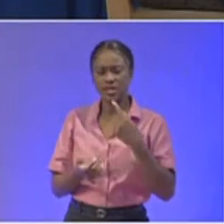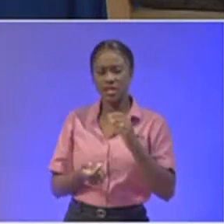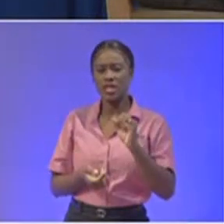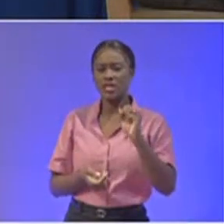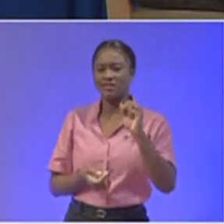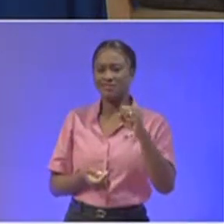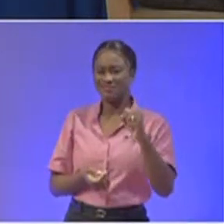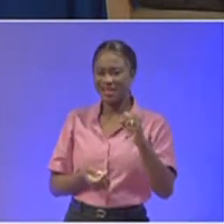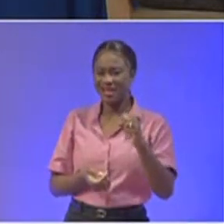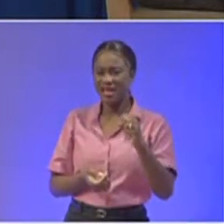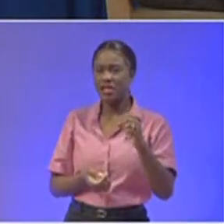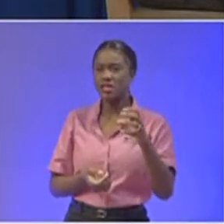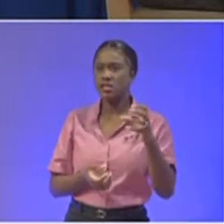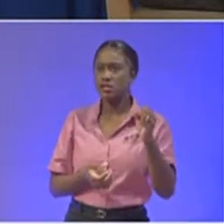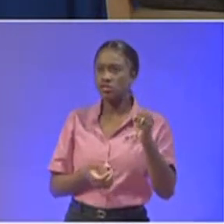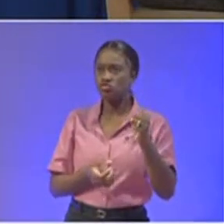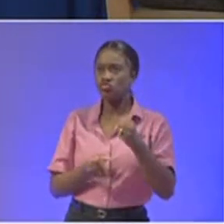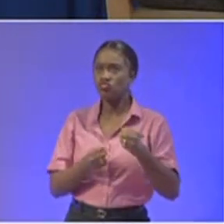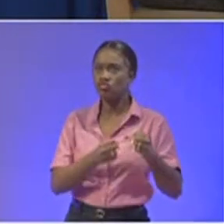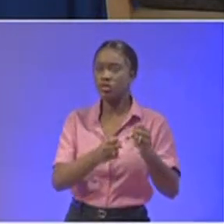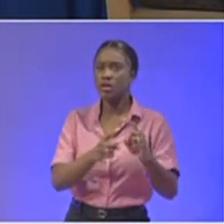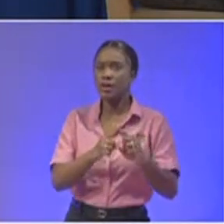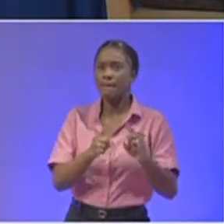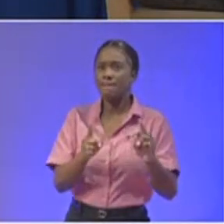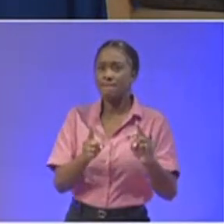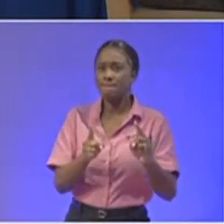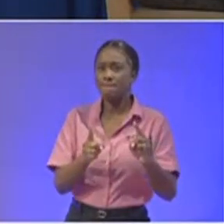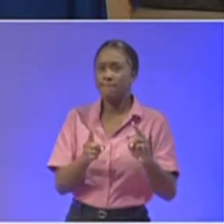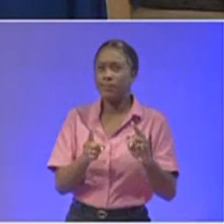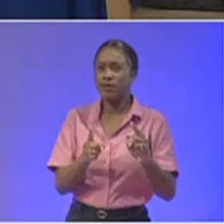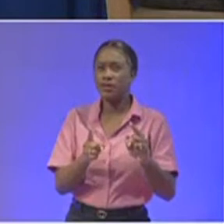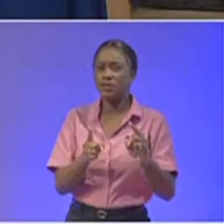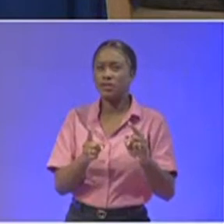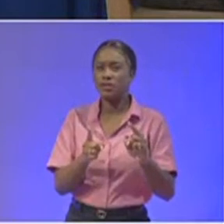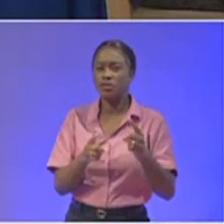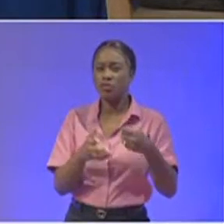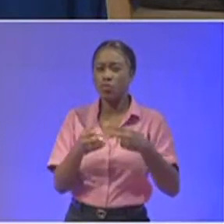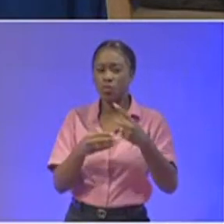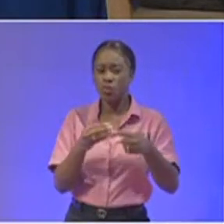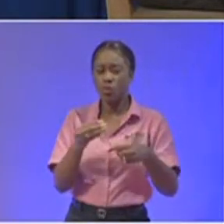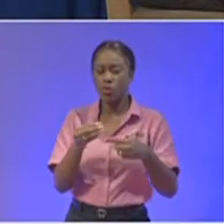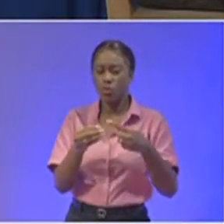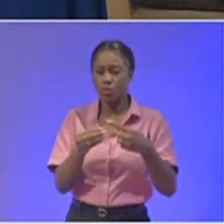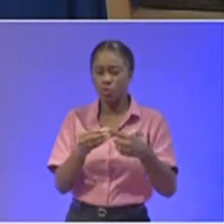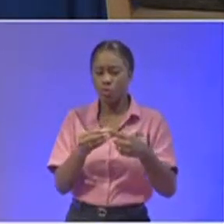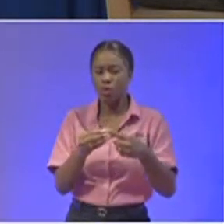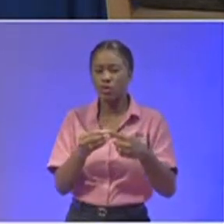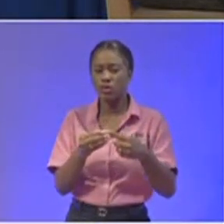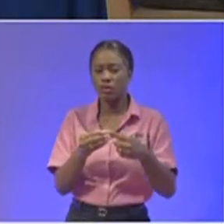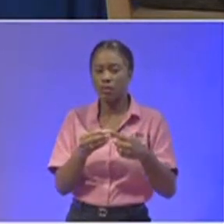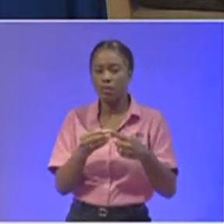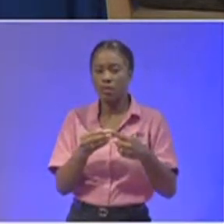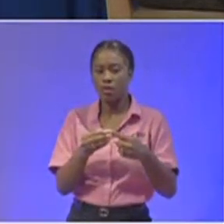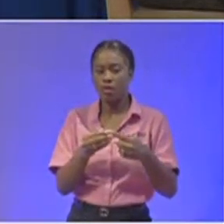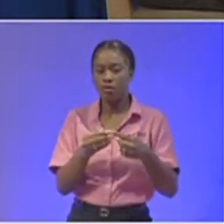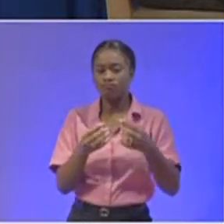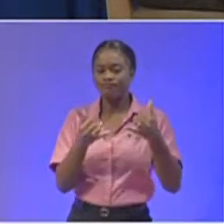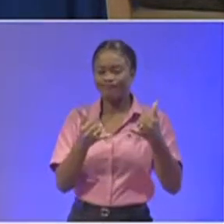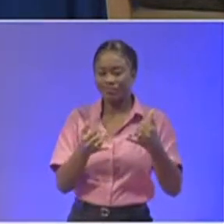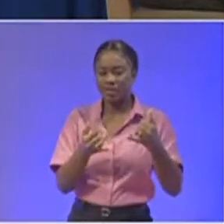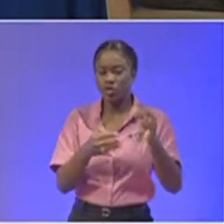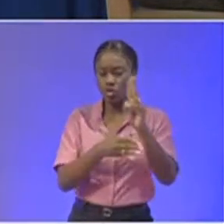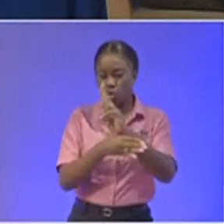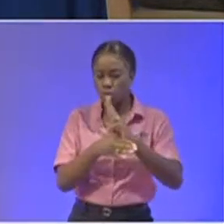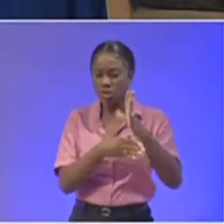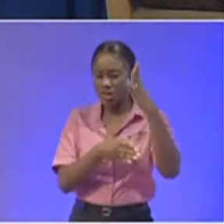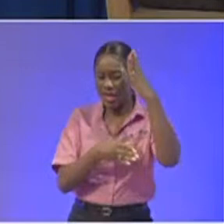but is there a space you see for turning anecdotal experiences into academic knowledge to help